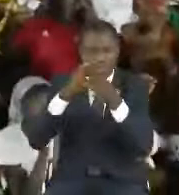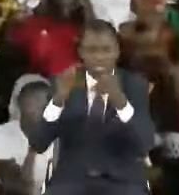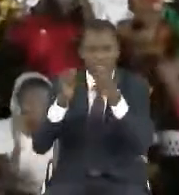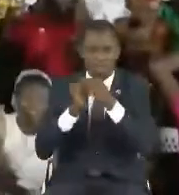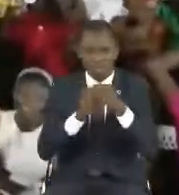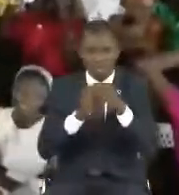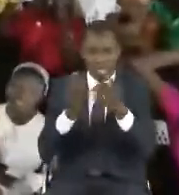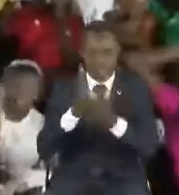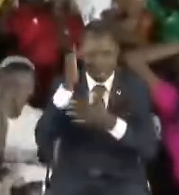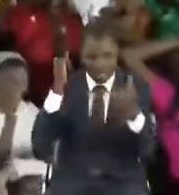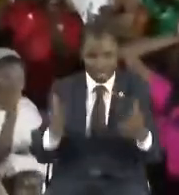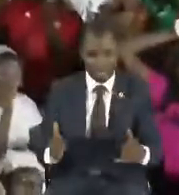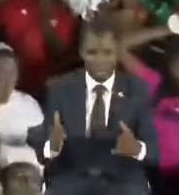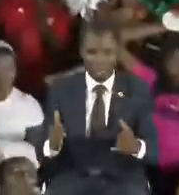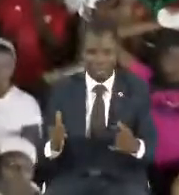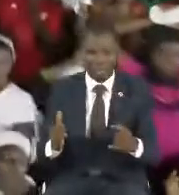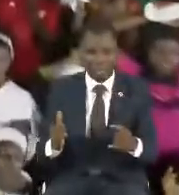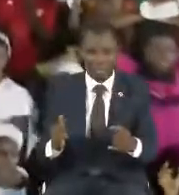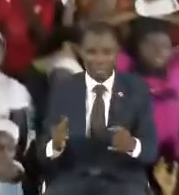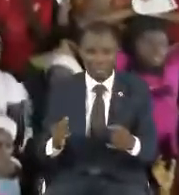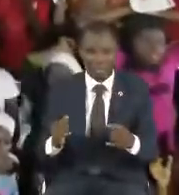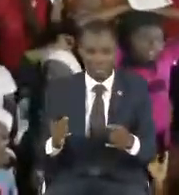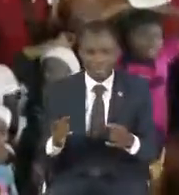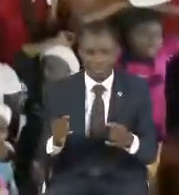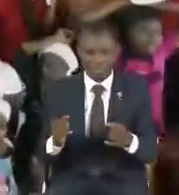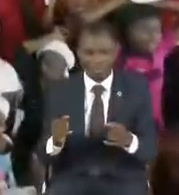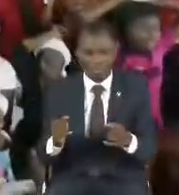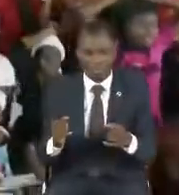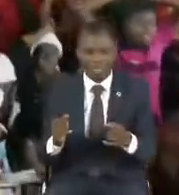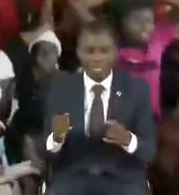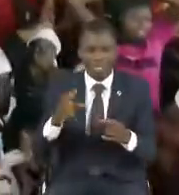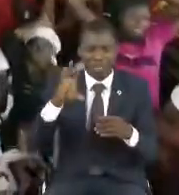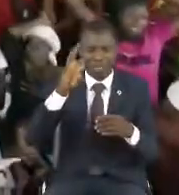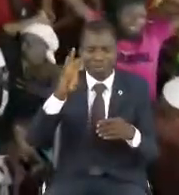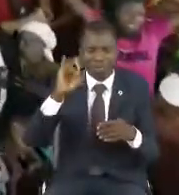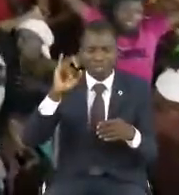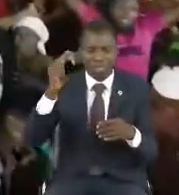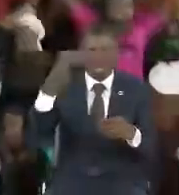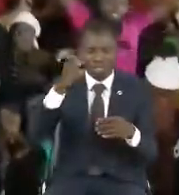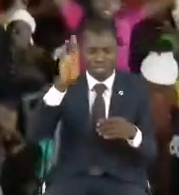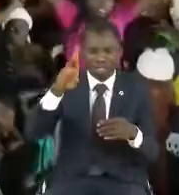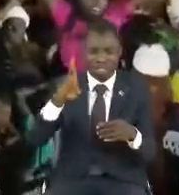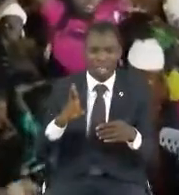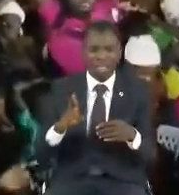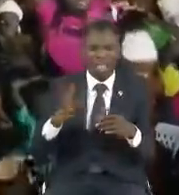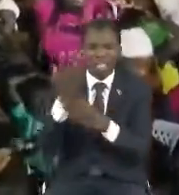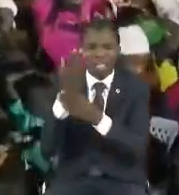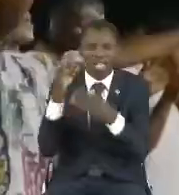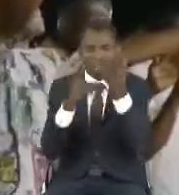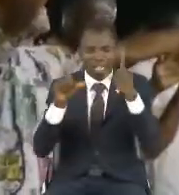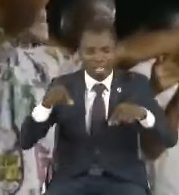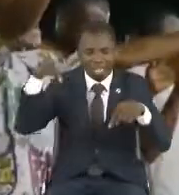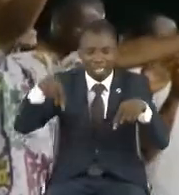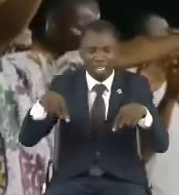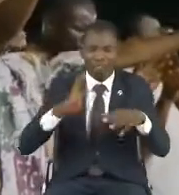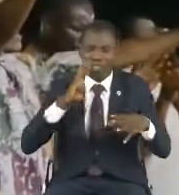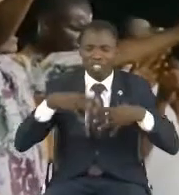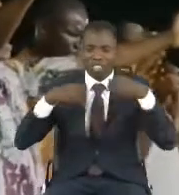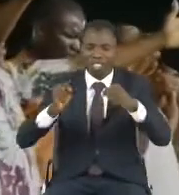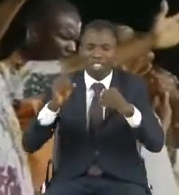Lame, withered hands and legs be healed in Jesus'